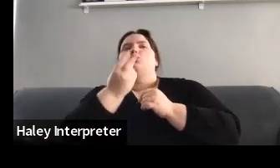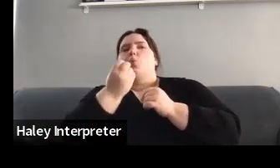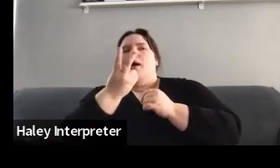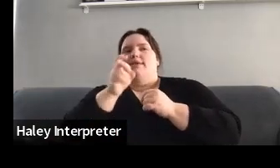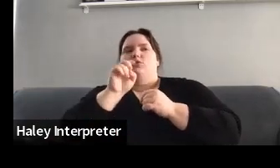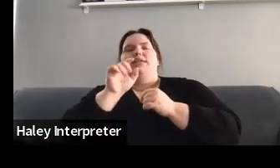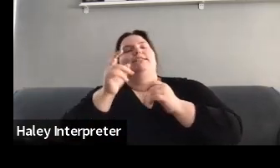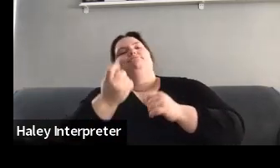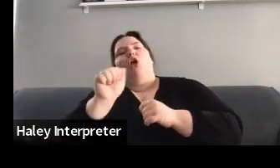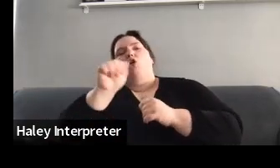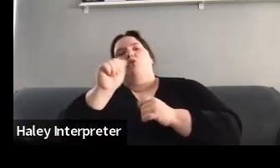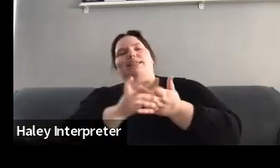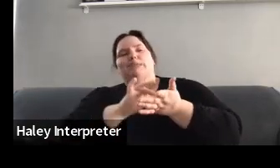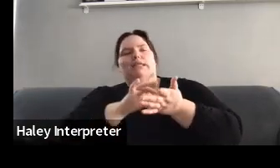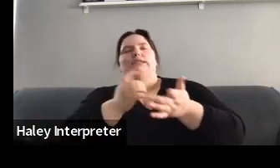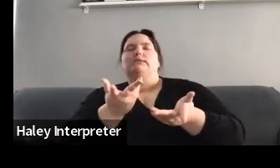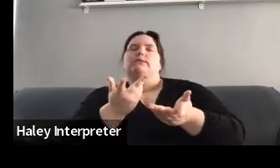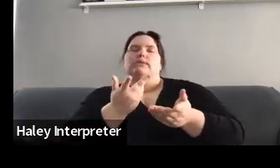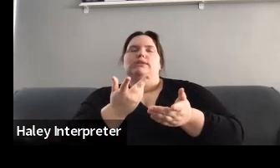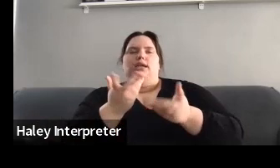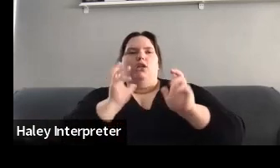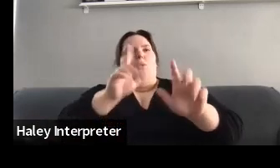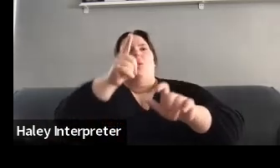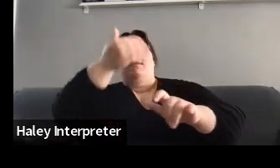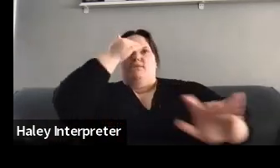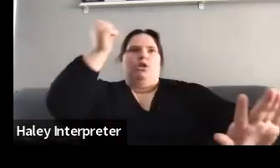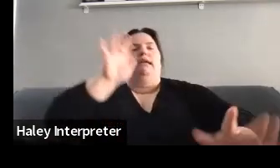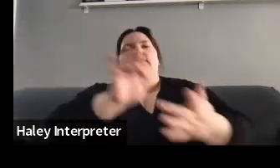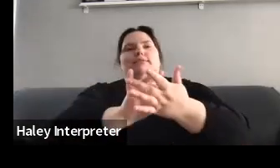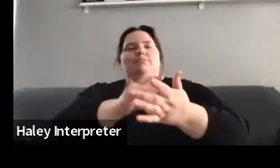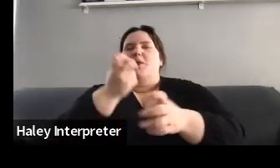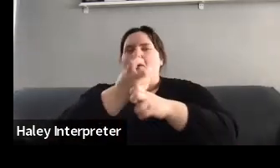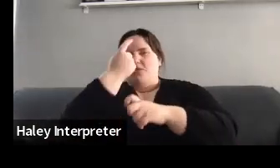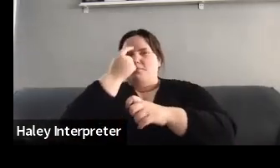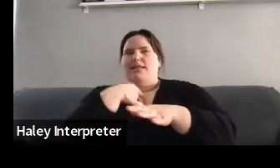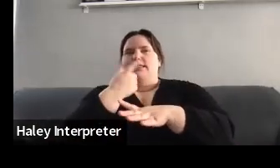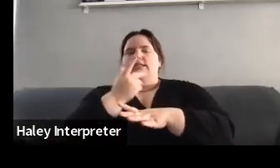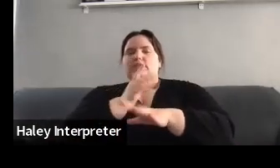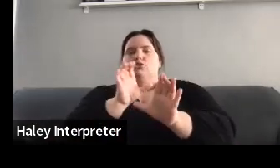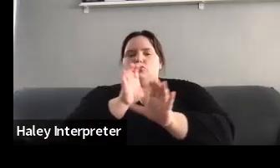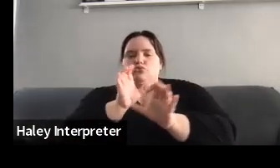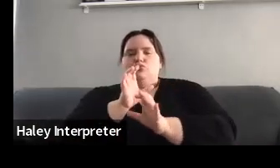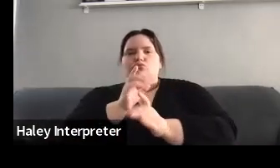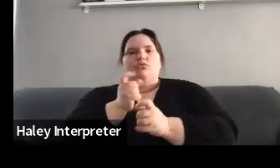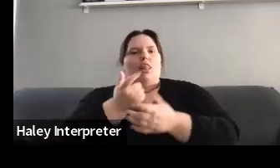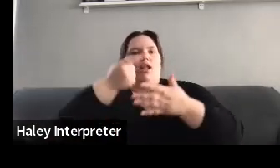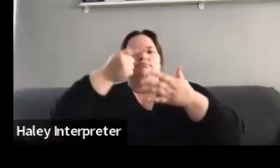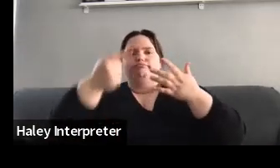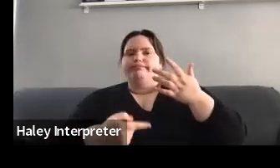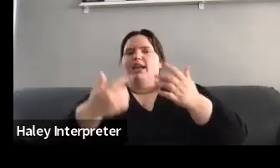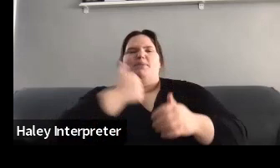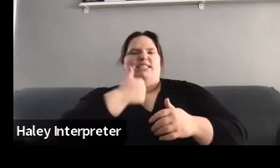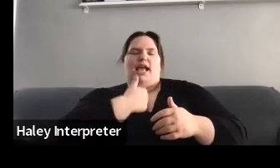Yeah. medication, and I don't want it forgotten. It's hard for me to do a lot of the things